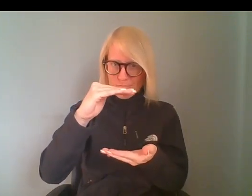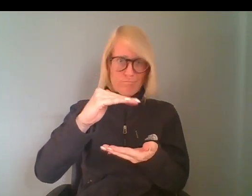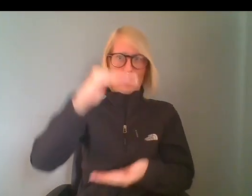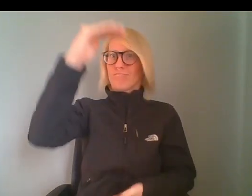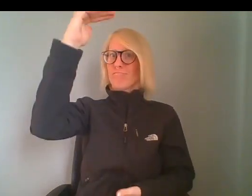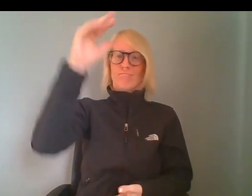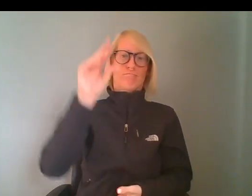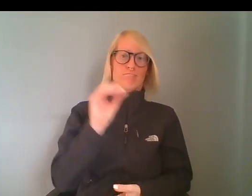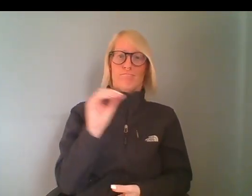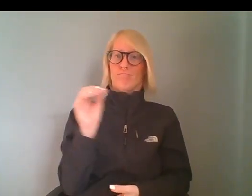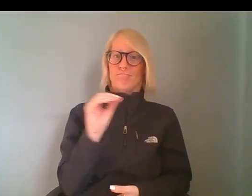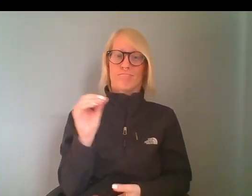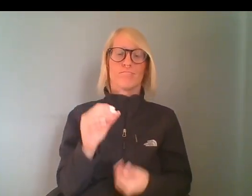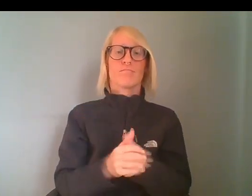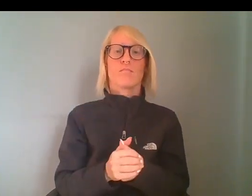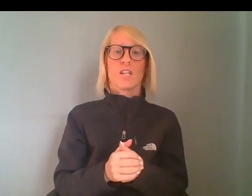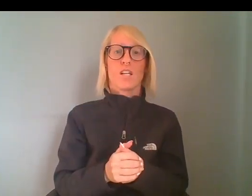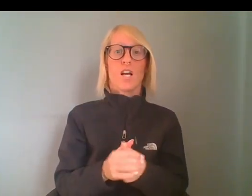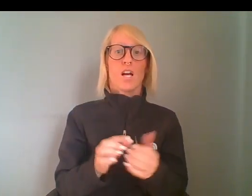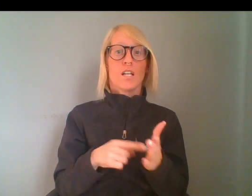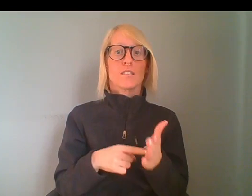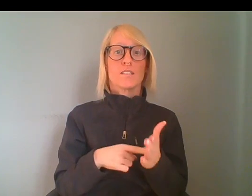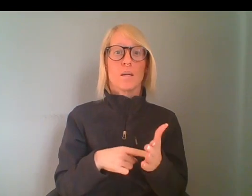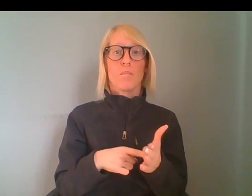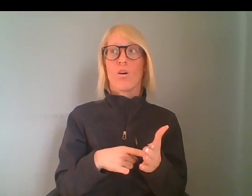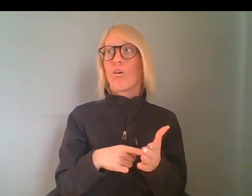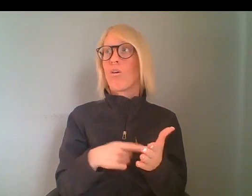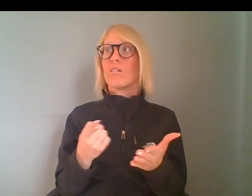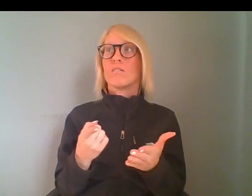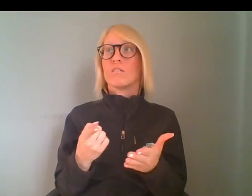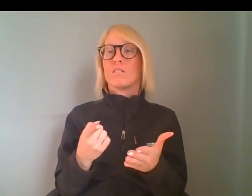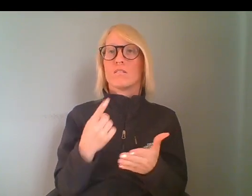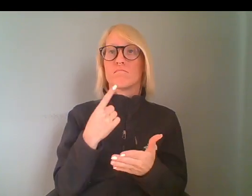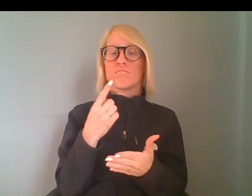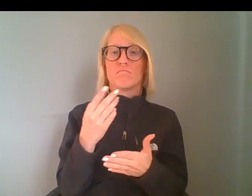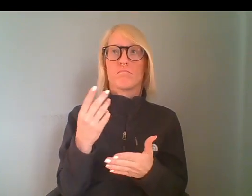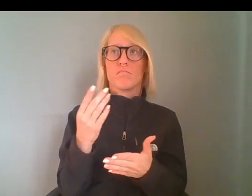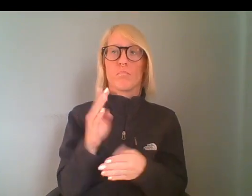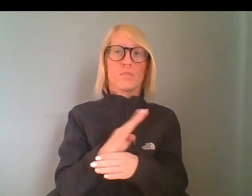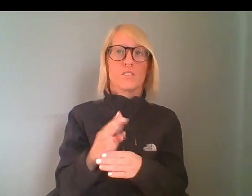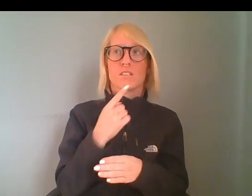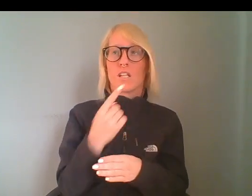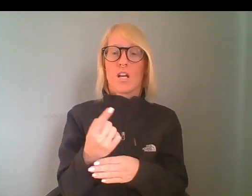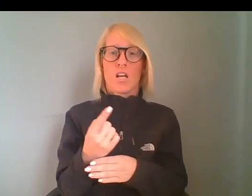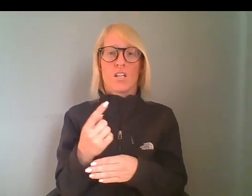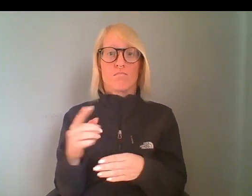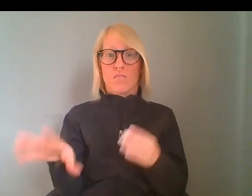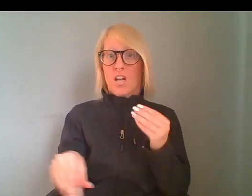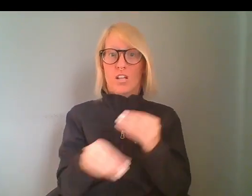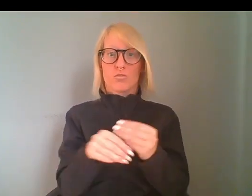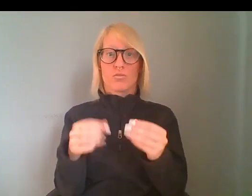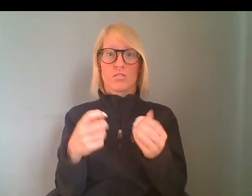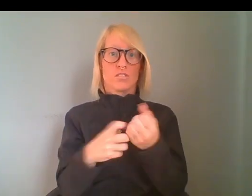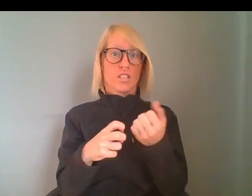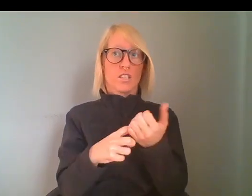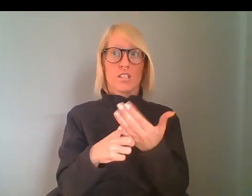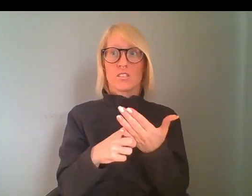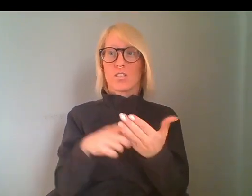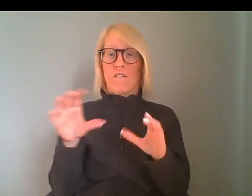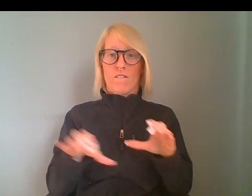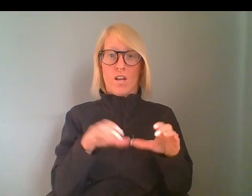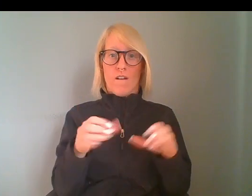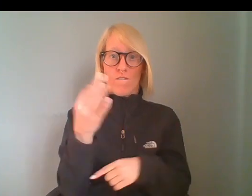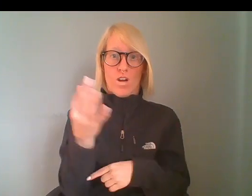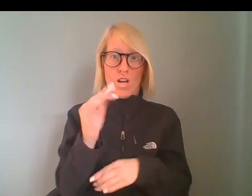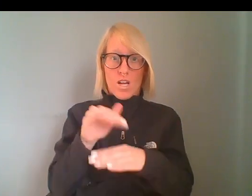still have tickets left for our event on Friday night, and then you provide a link to that. Or we just opened